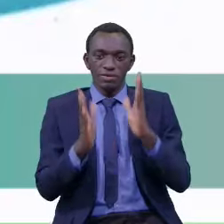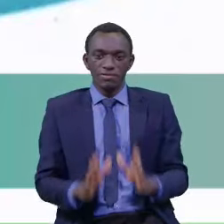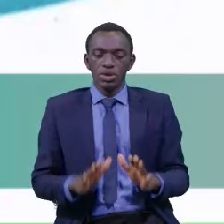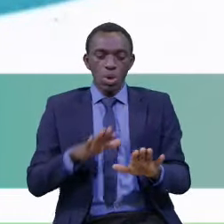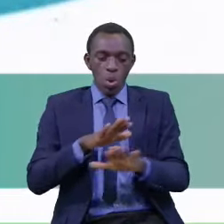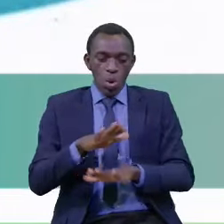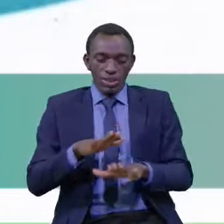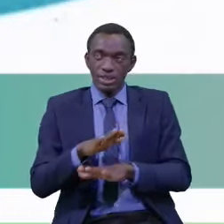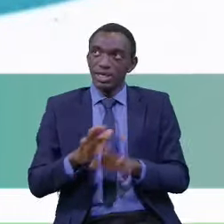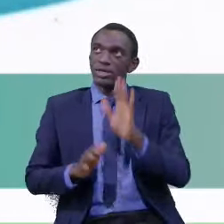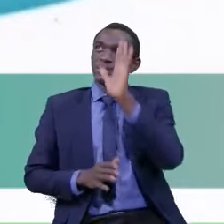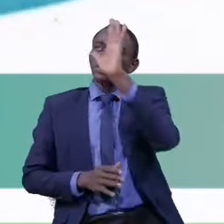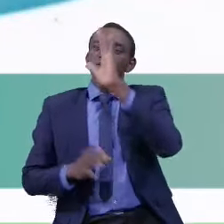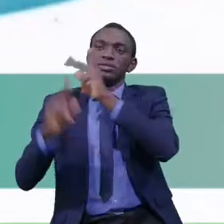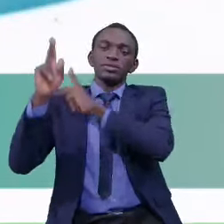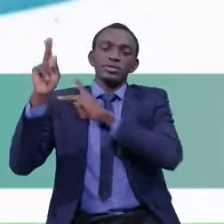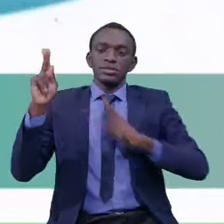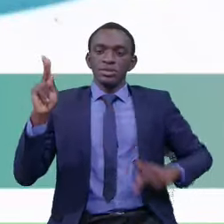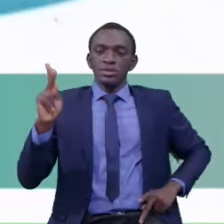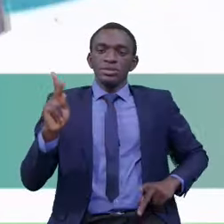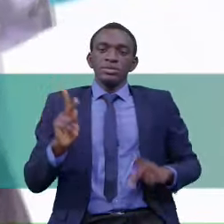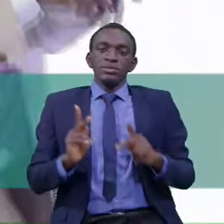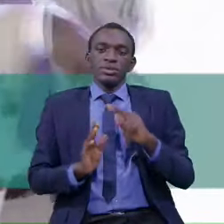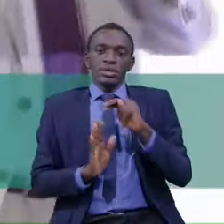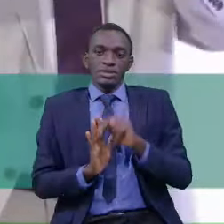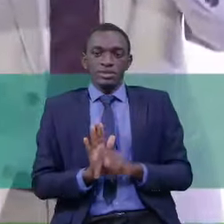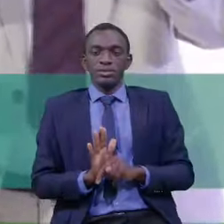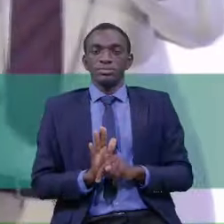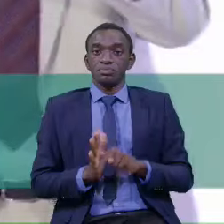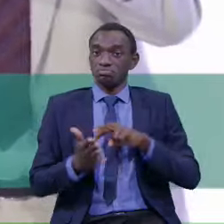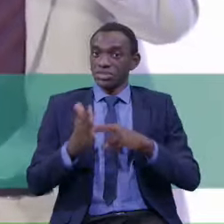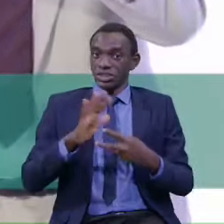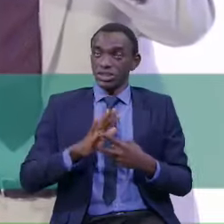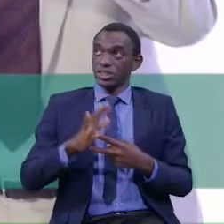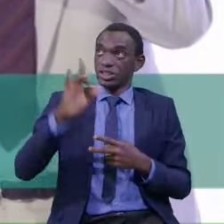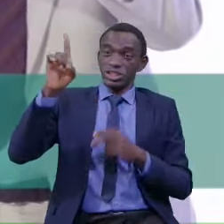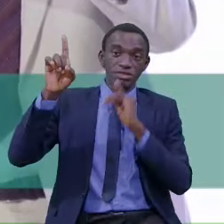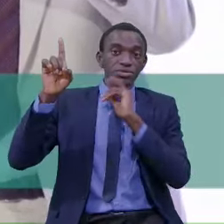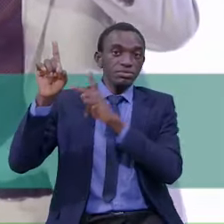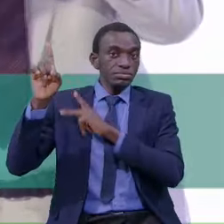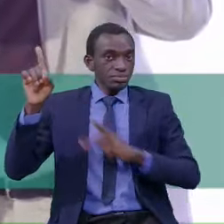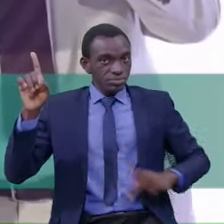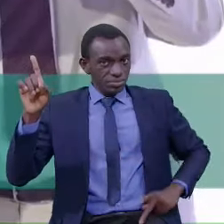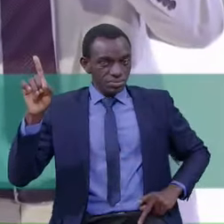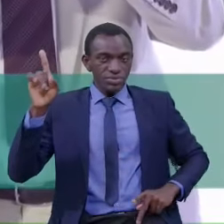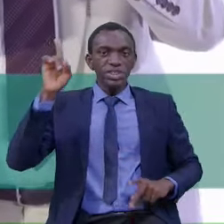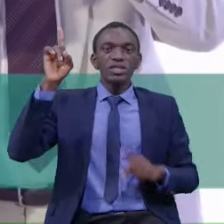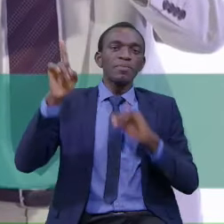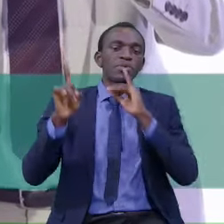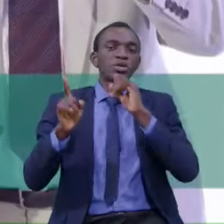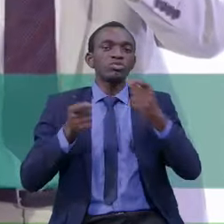kingliness. Kingliness, that is a king, is royal, under his royalty,